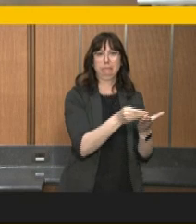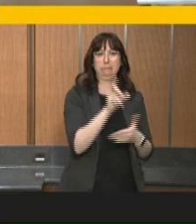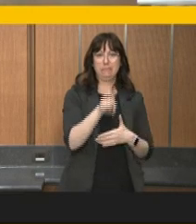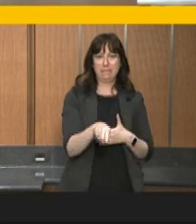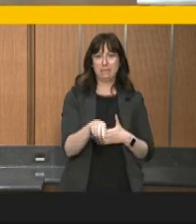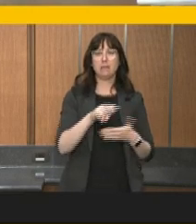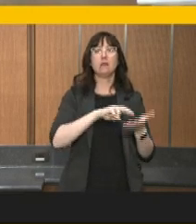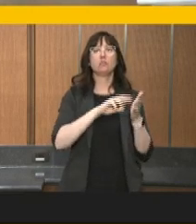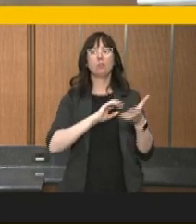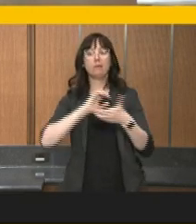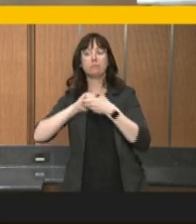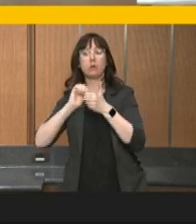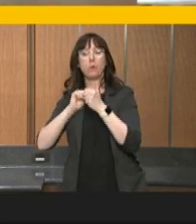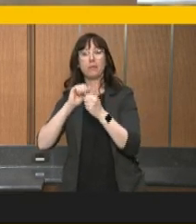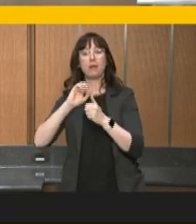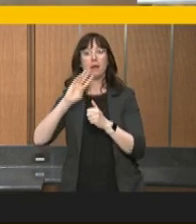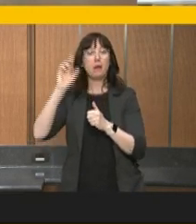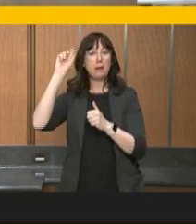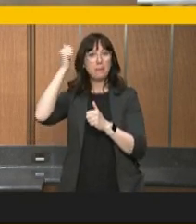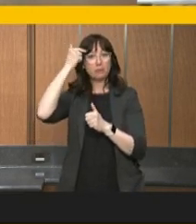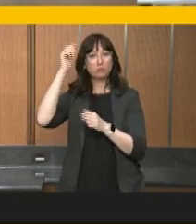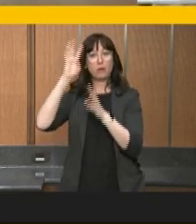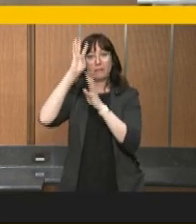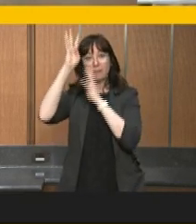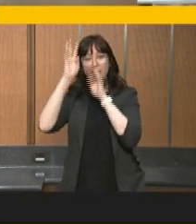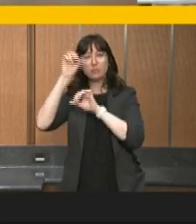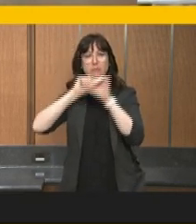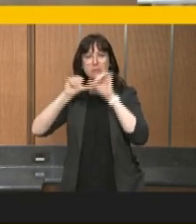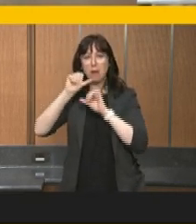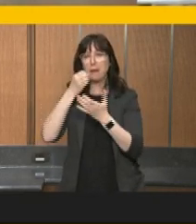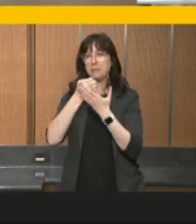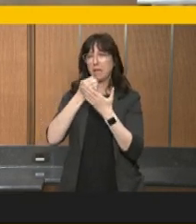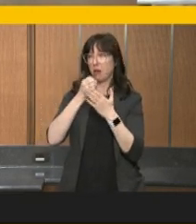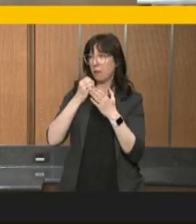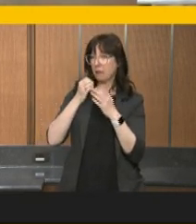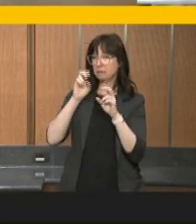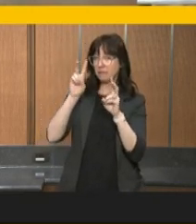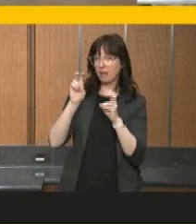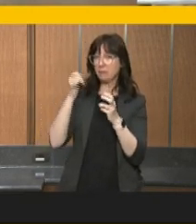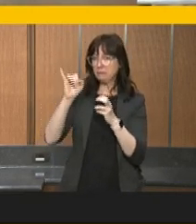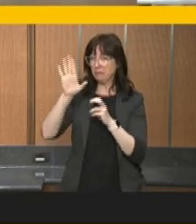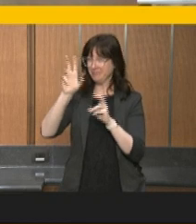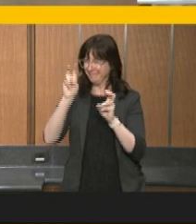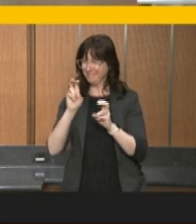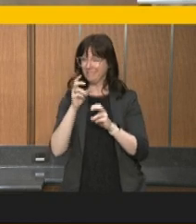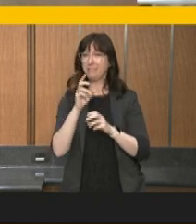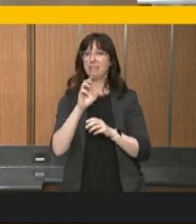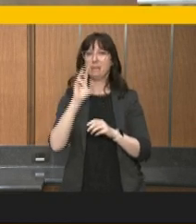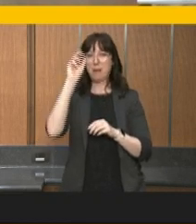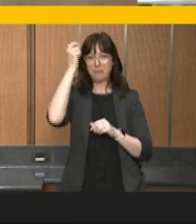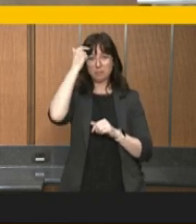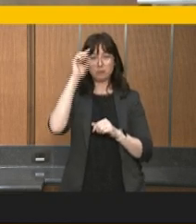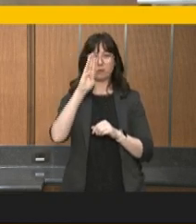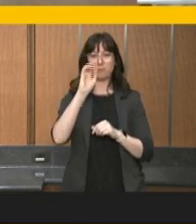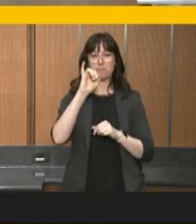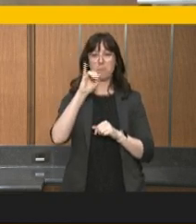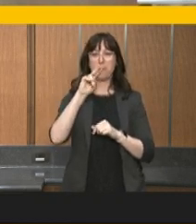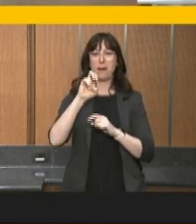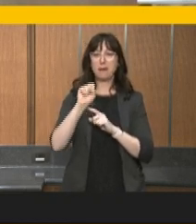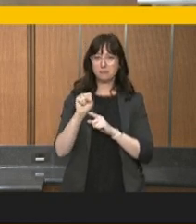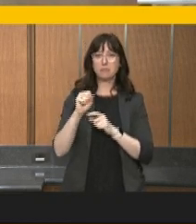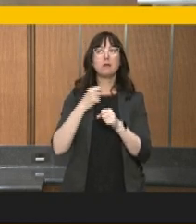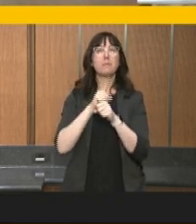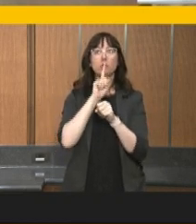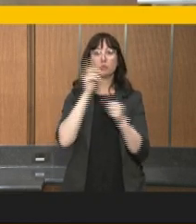of Innovation, Science, Economic Development, I think that's still his title, Minister Baines, to make sure that we have a capacity within